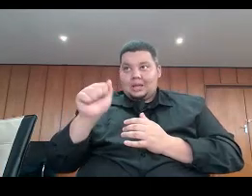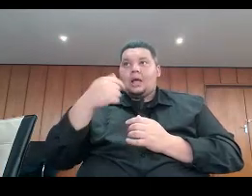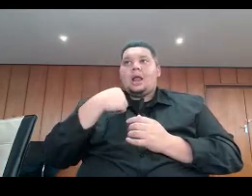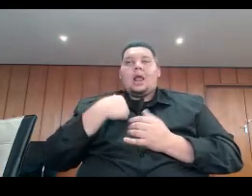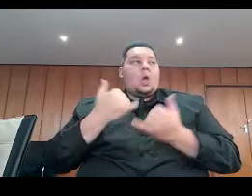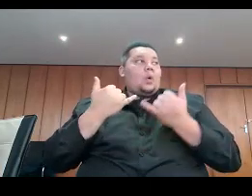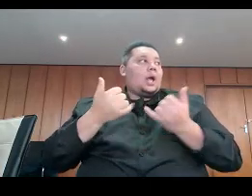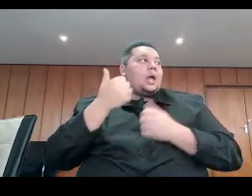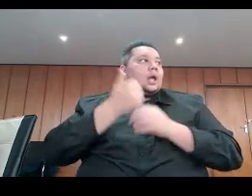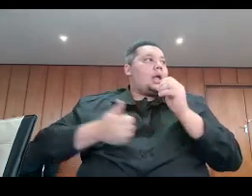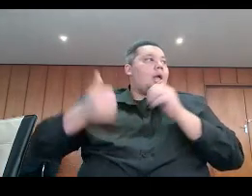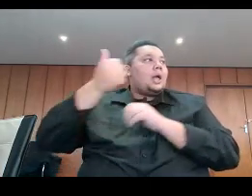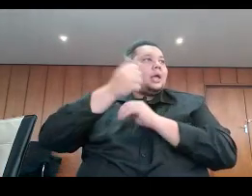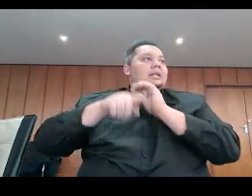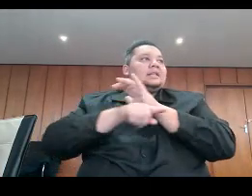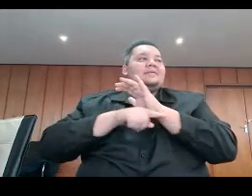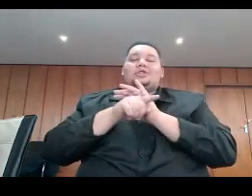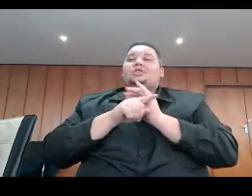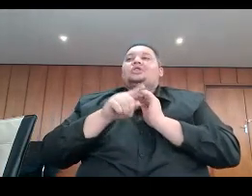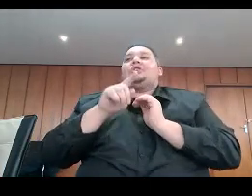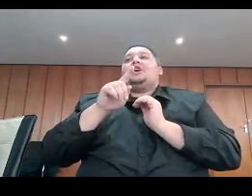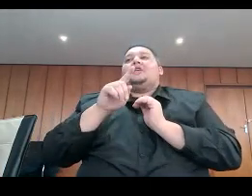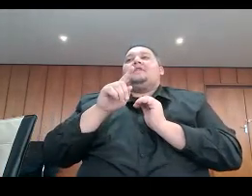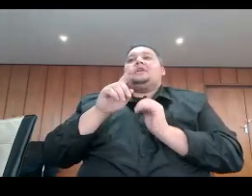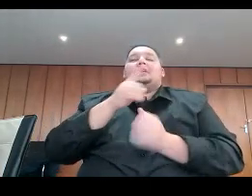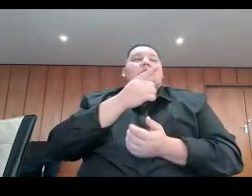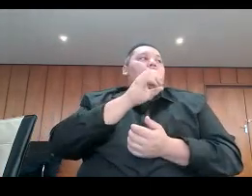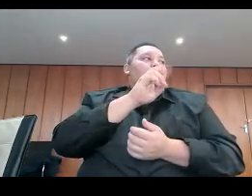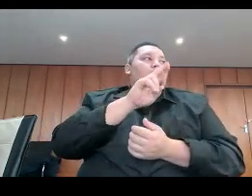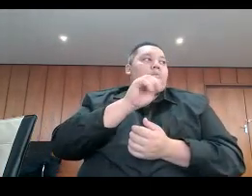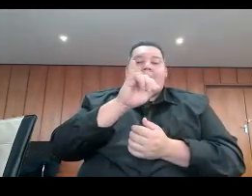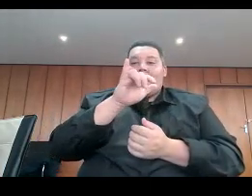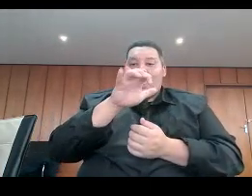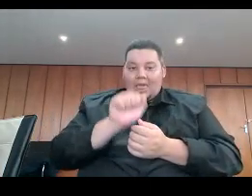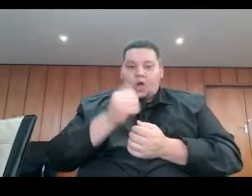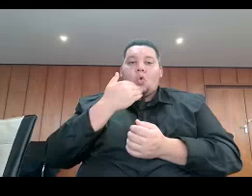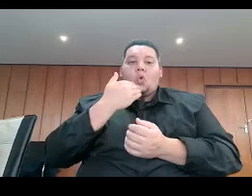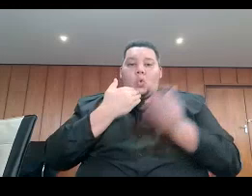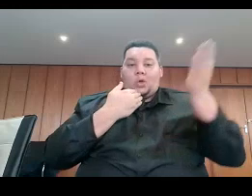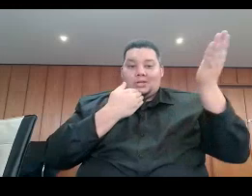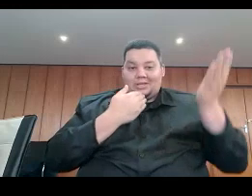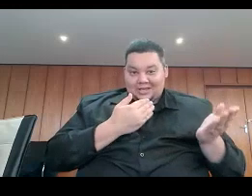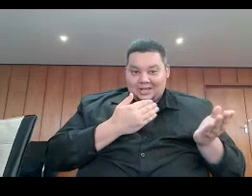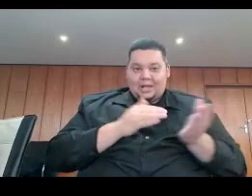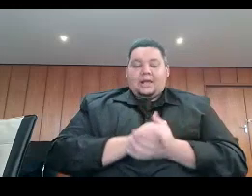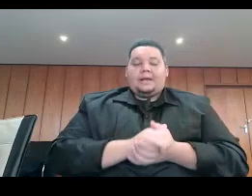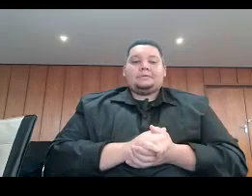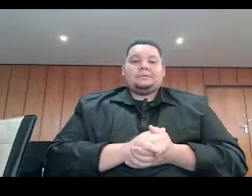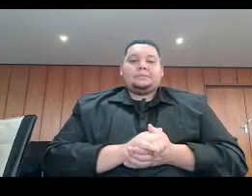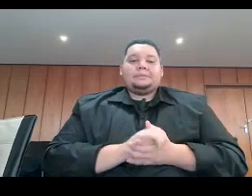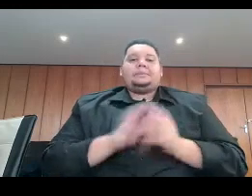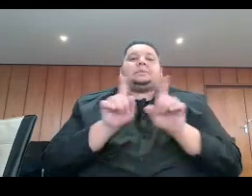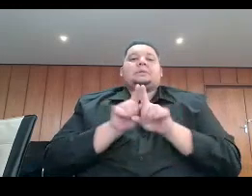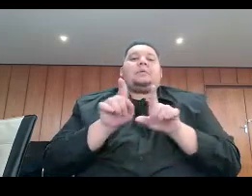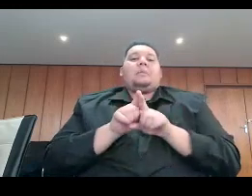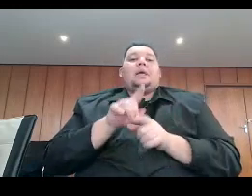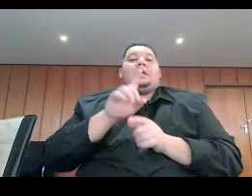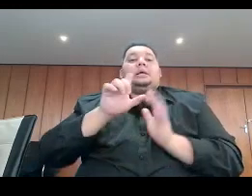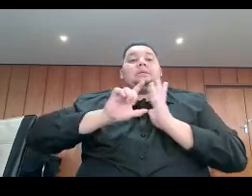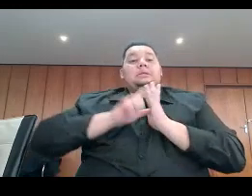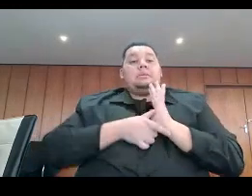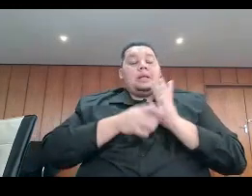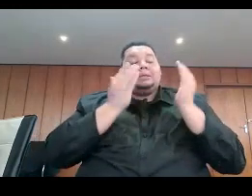head of Division of Disability Studies, Sumaya Gabriel, is here in the room. And disability